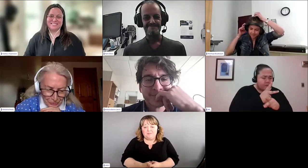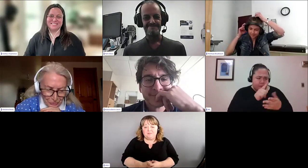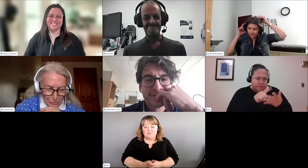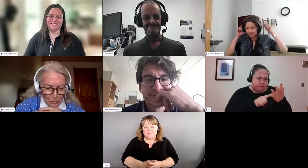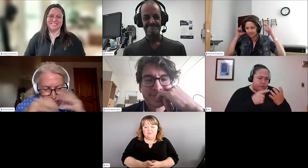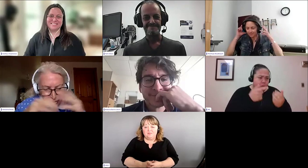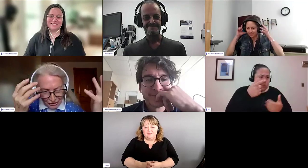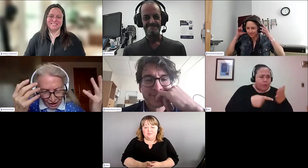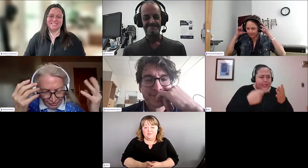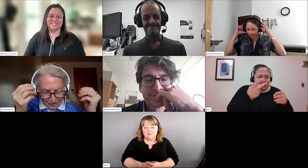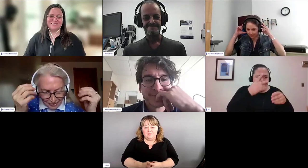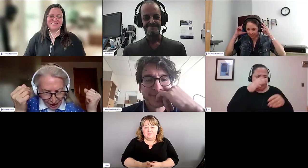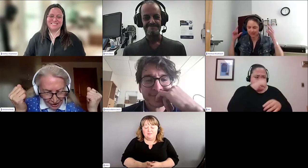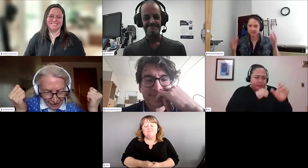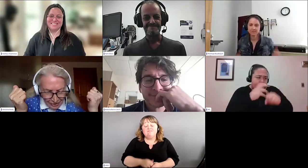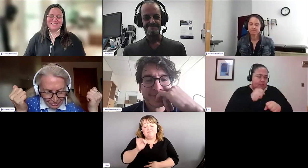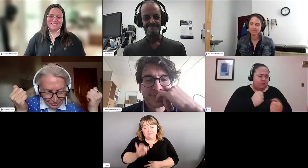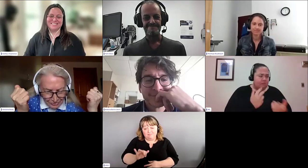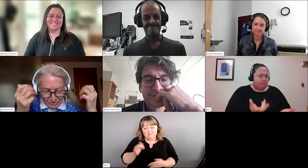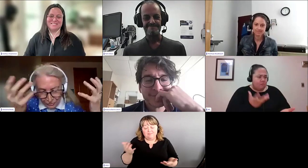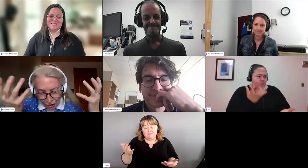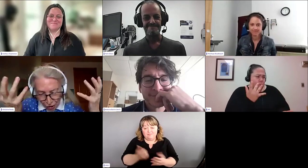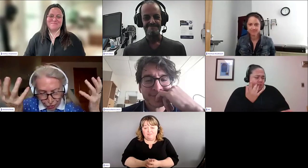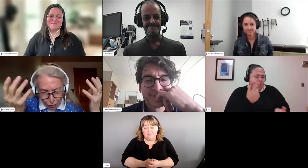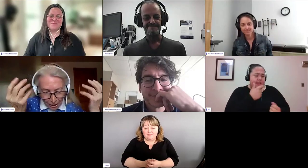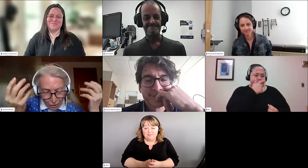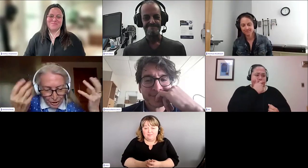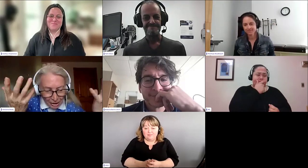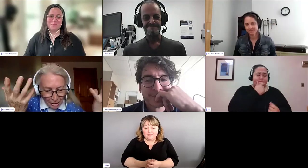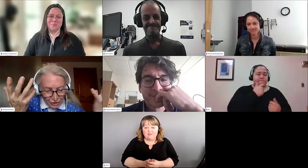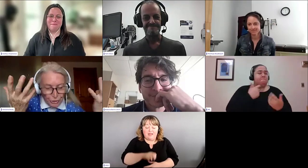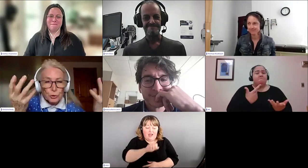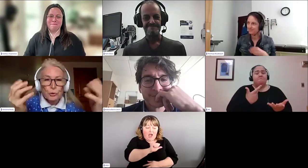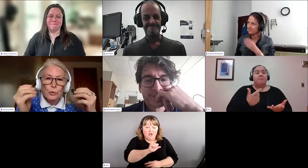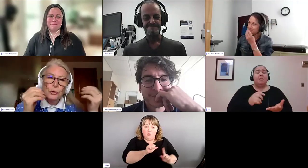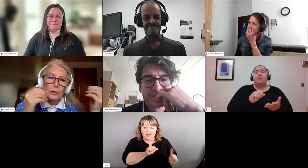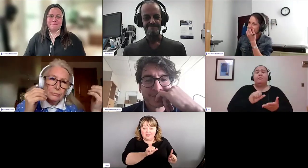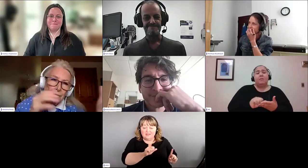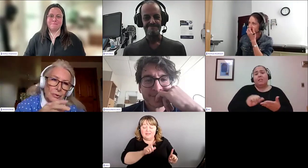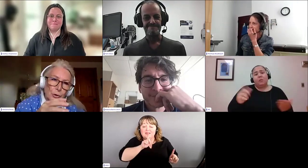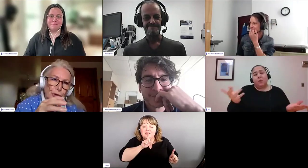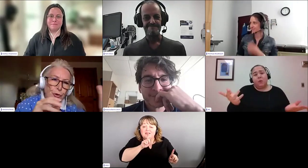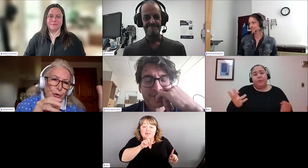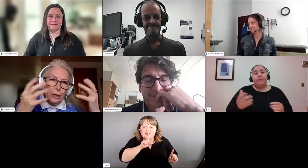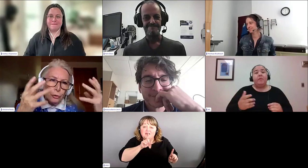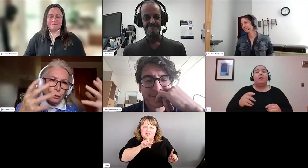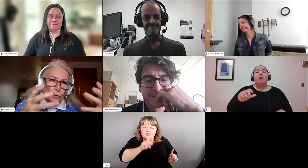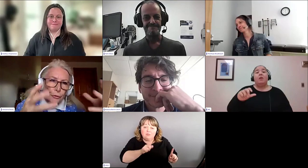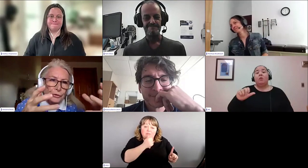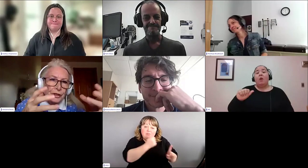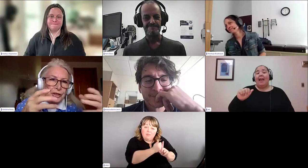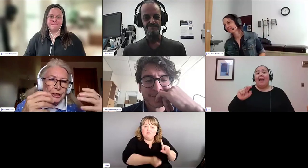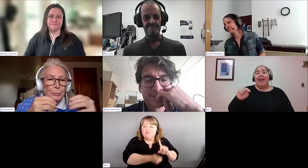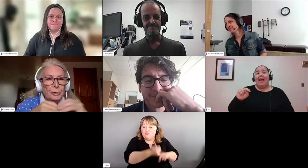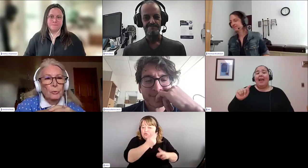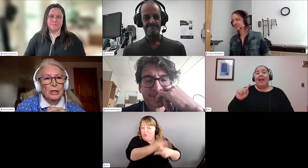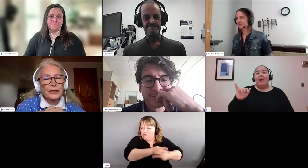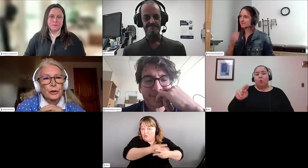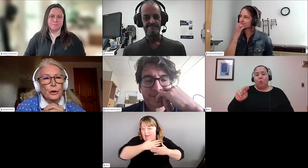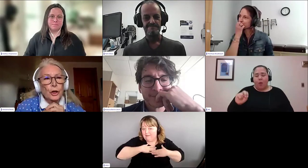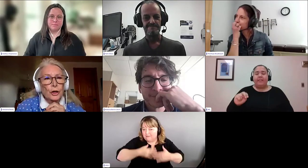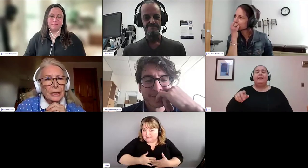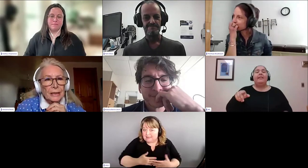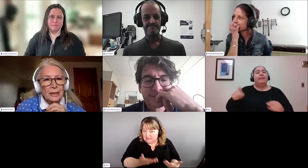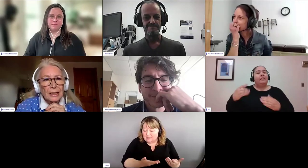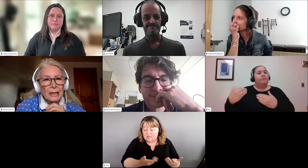why. And so that's all. And so Antoine is mostly the